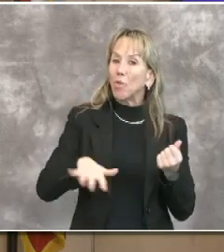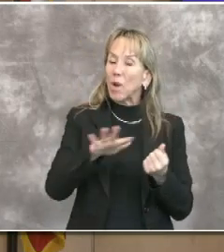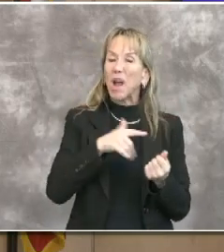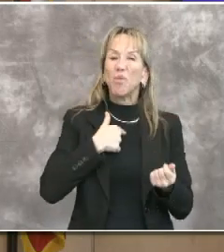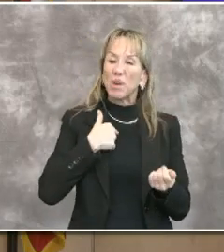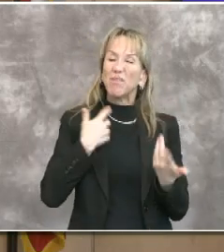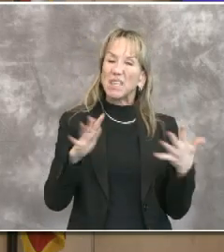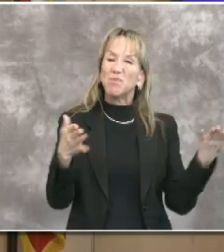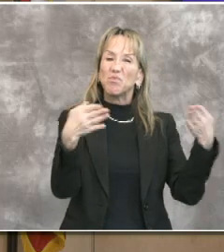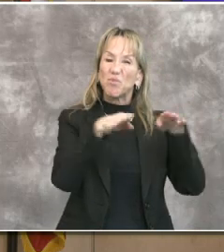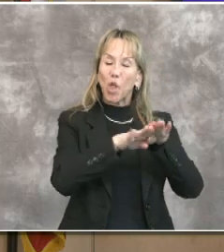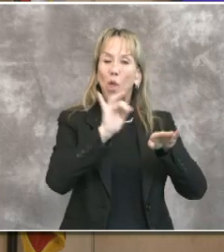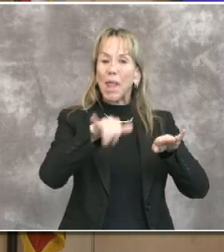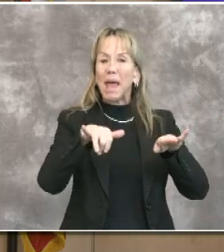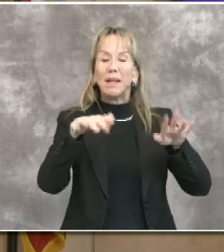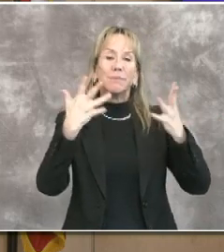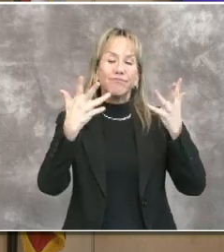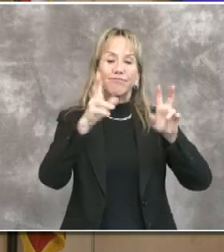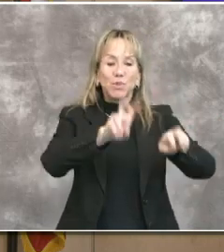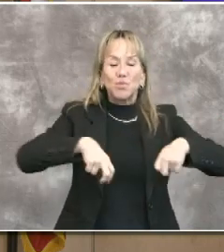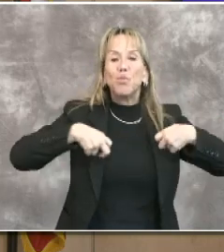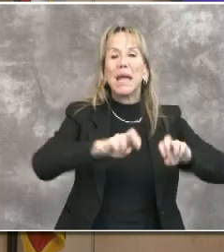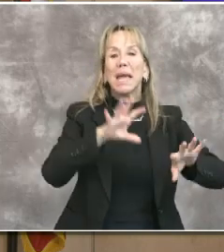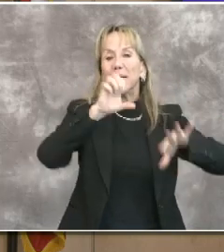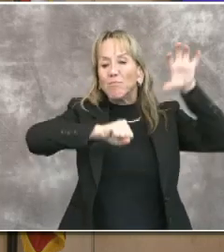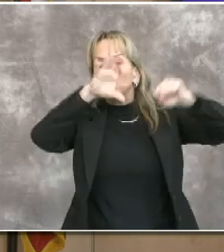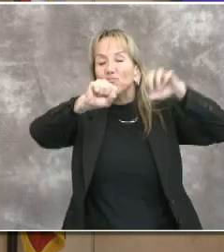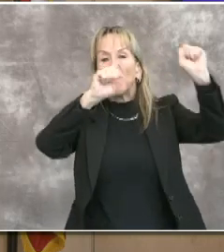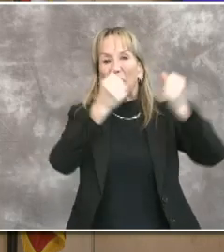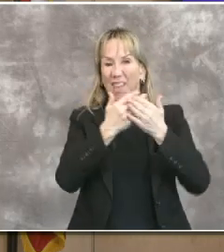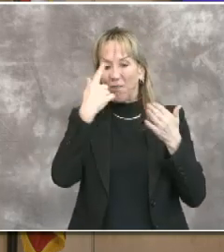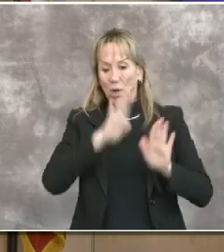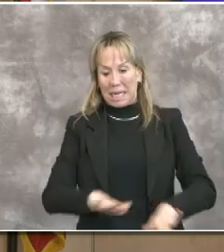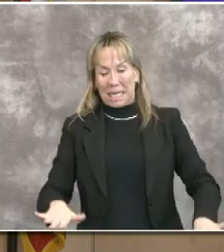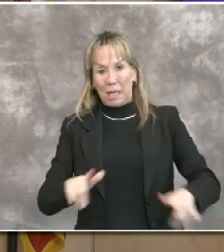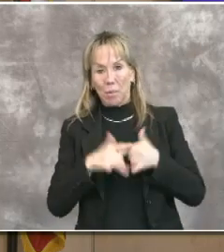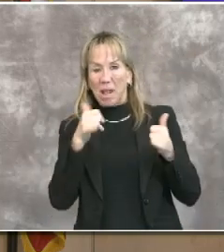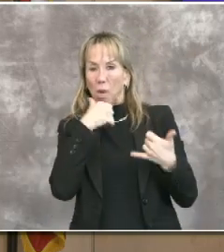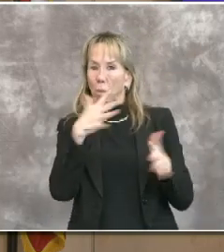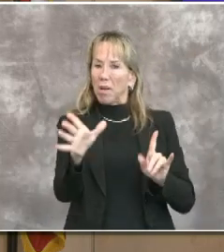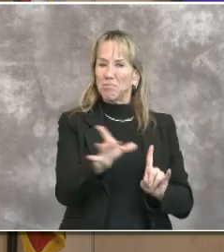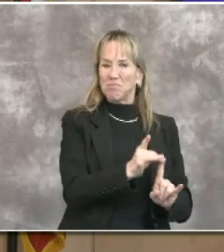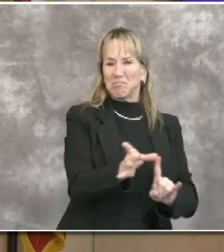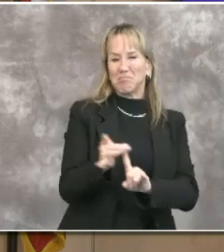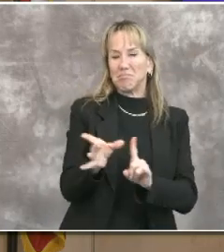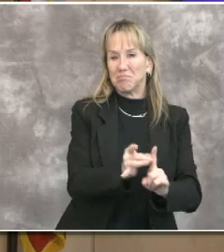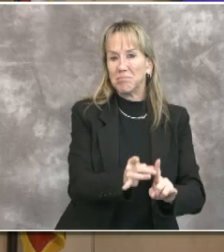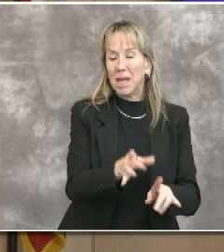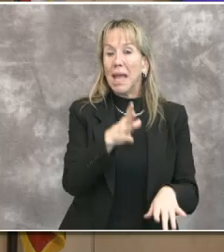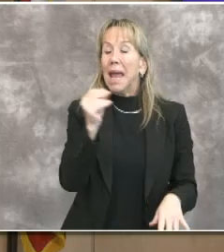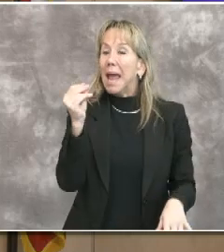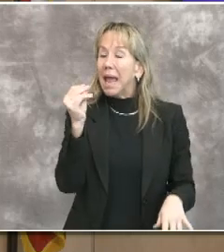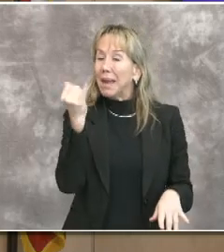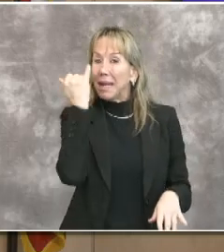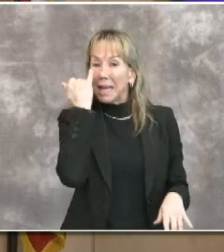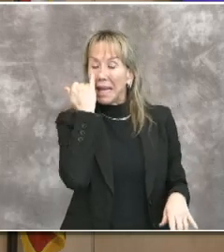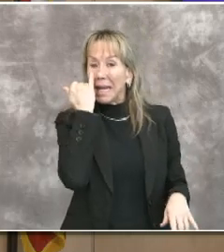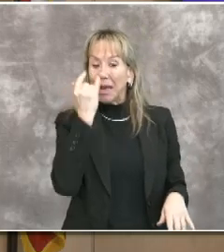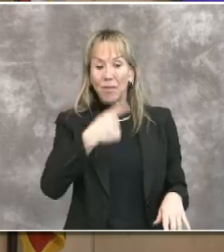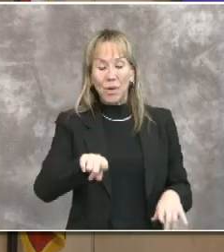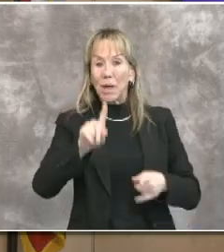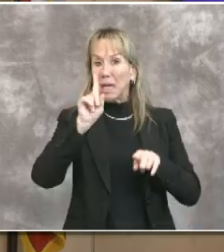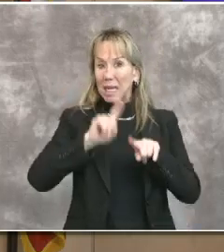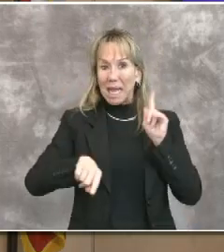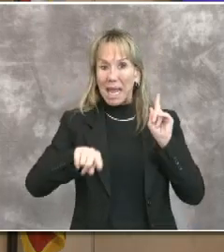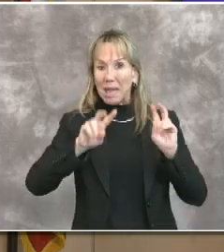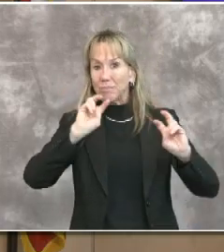the contact surfaces at these structures. And we said that cities should close their parks if they cannot ensure physical distancing. Some